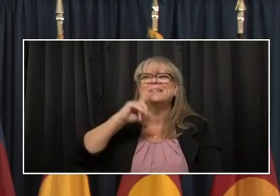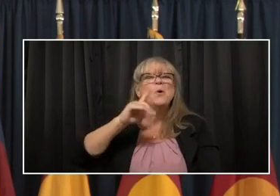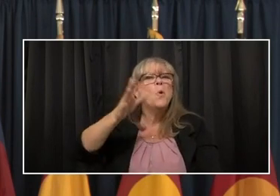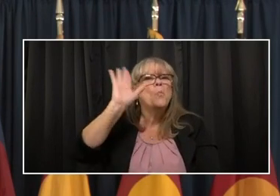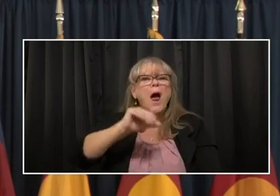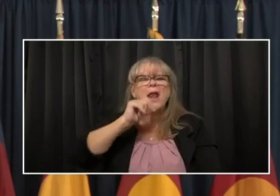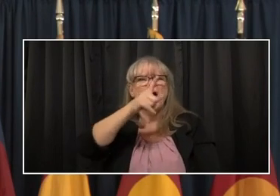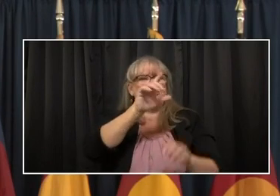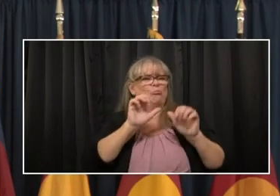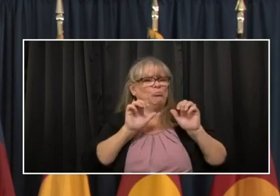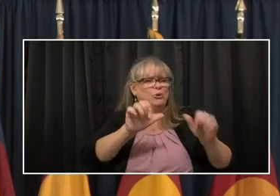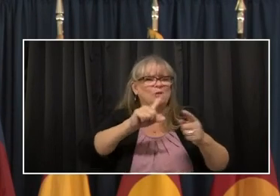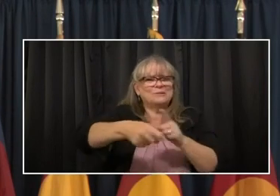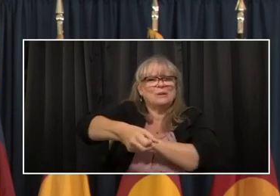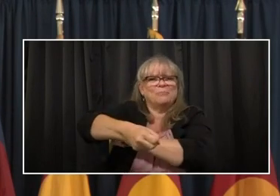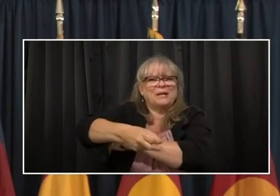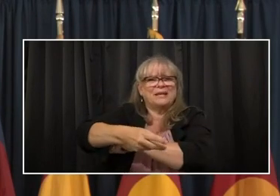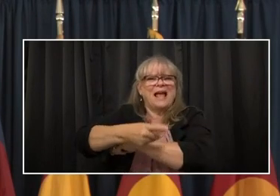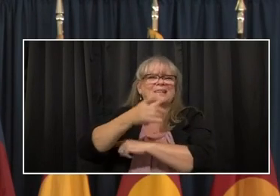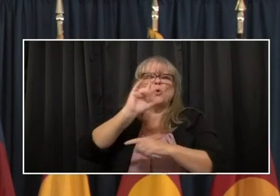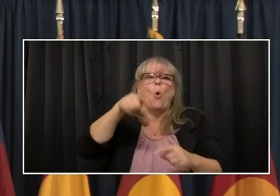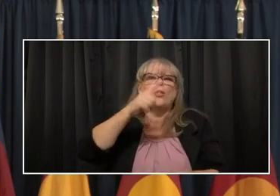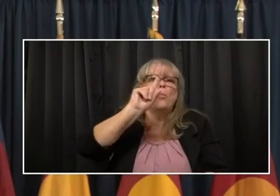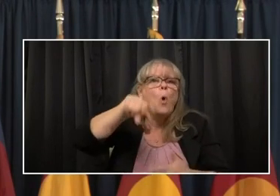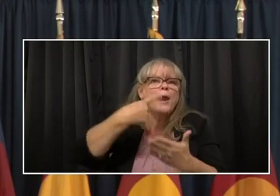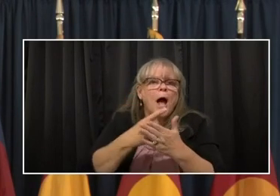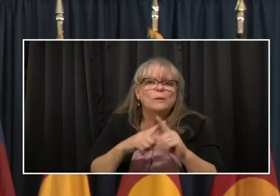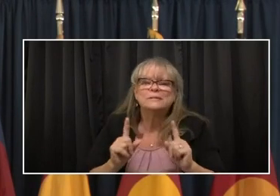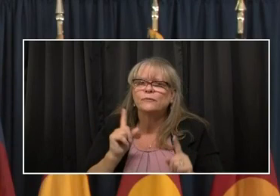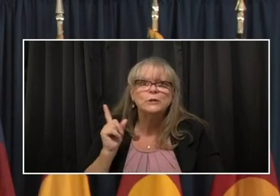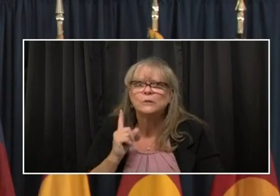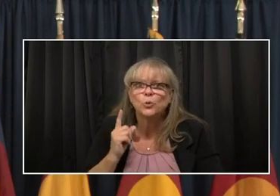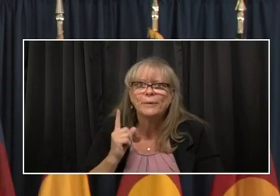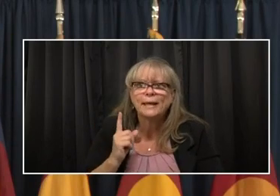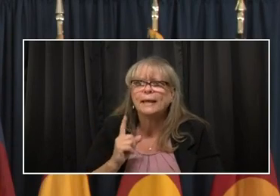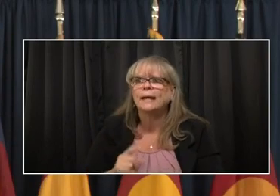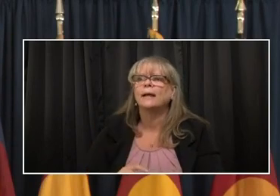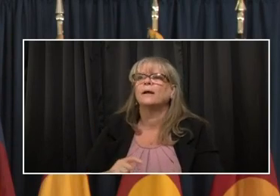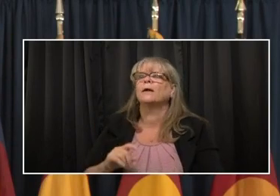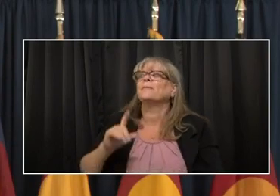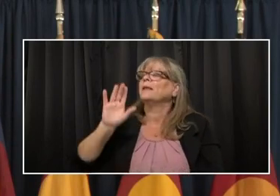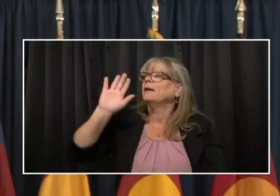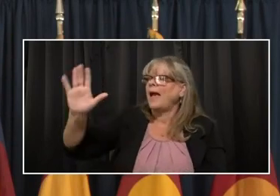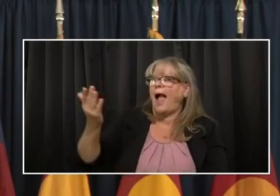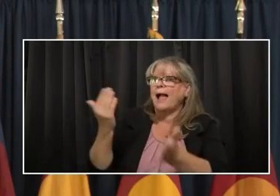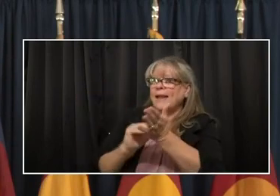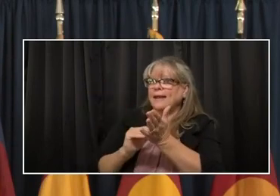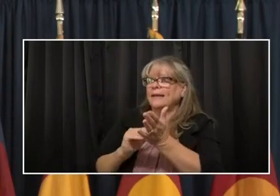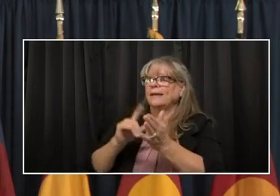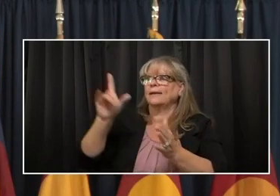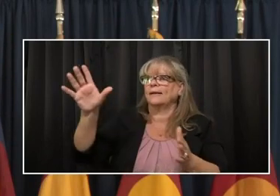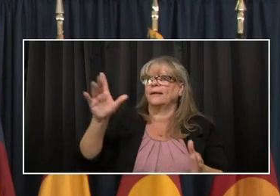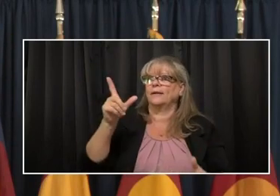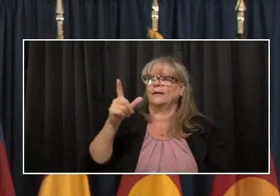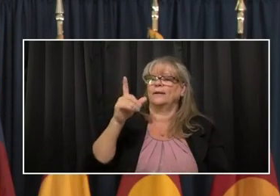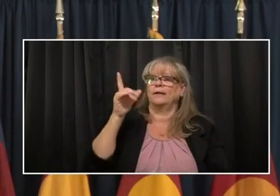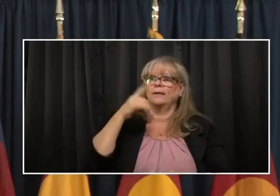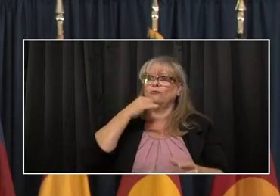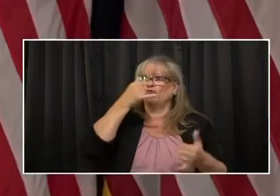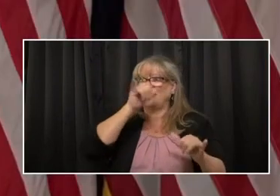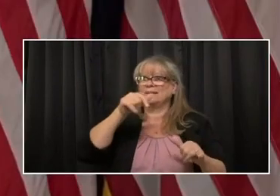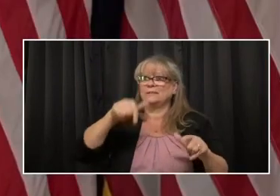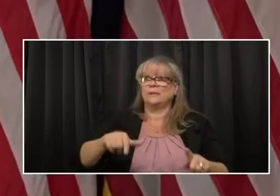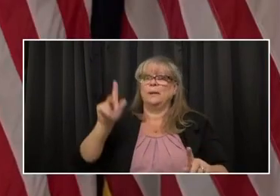Yeah, I mean, look, I'm for extending it, as I said, to 4 in the morning. I think it's ridiculous that Colorado has a last call, and I've had discussions